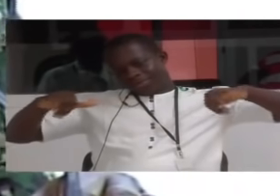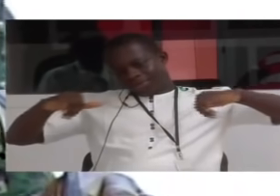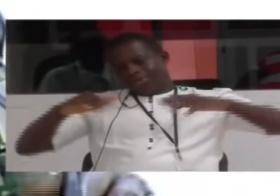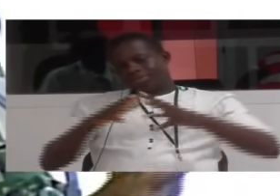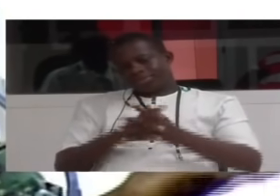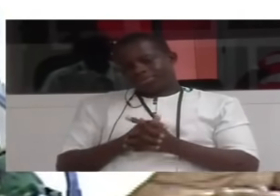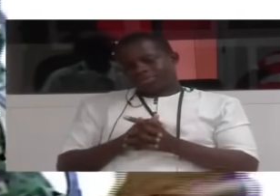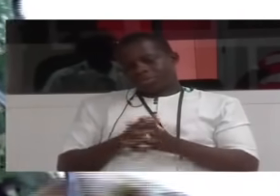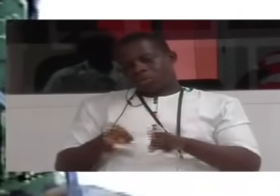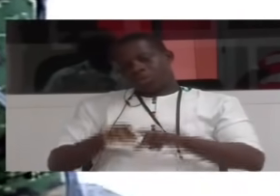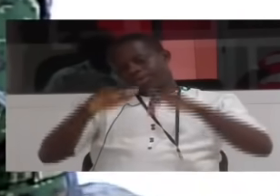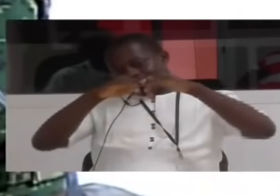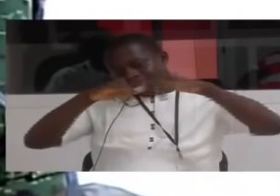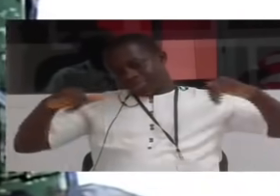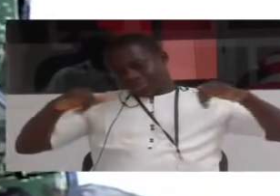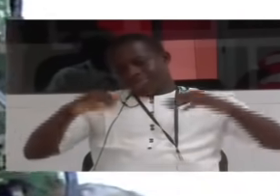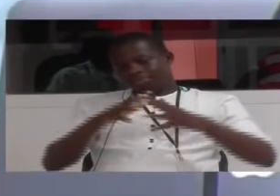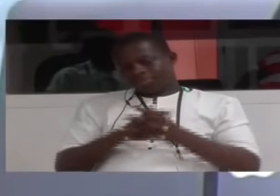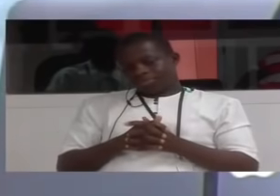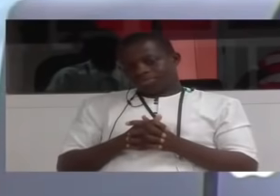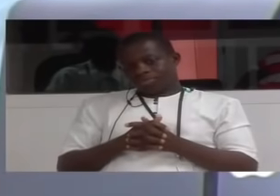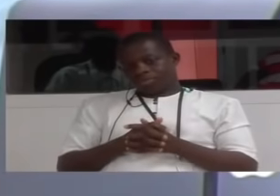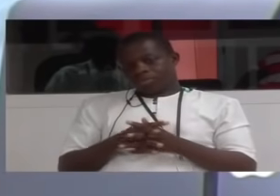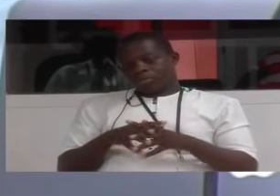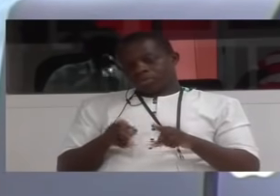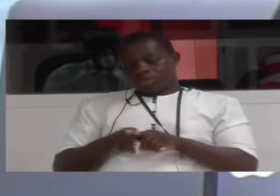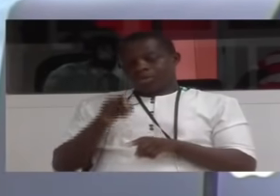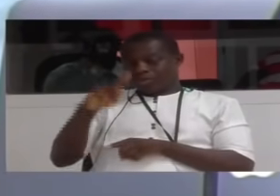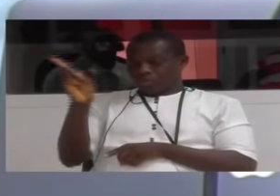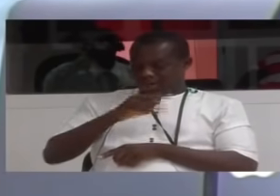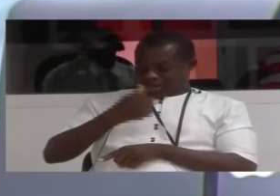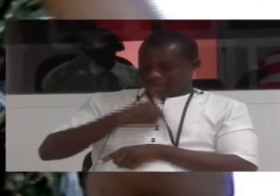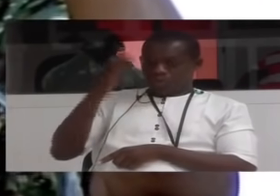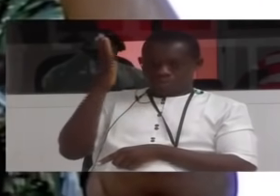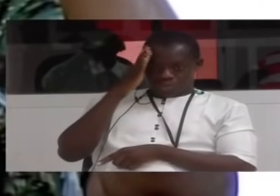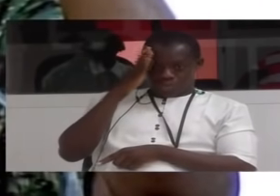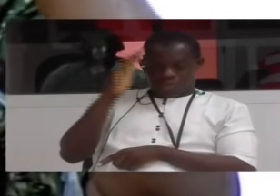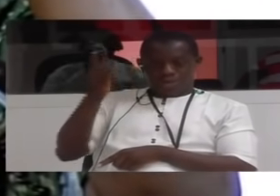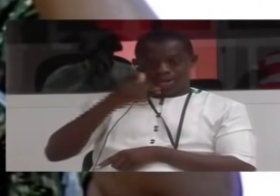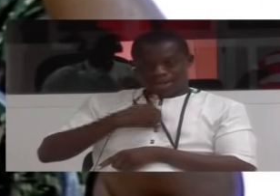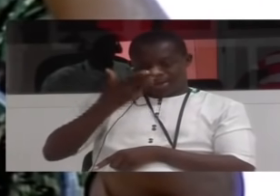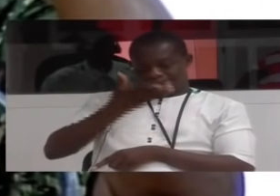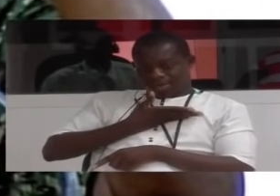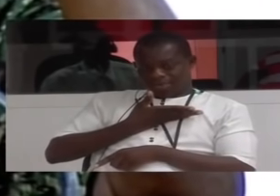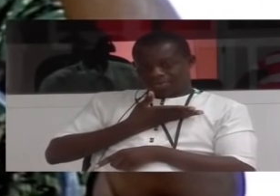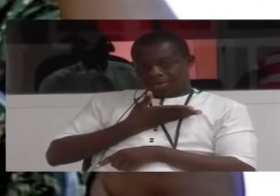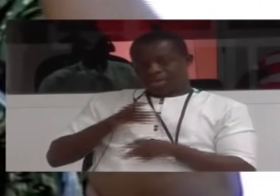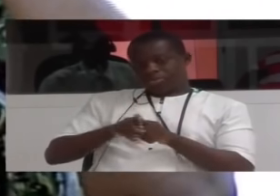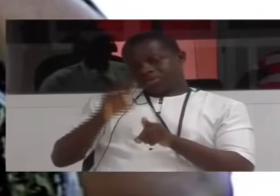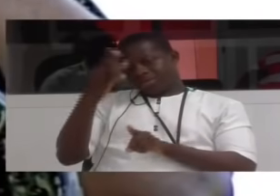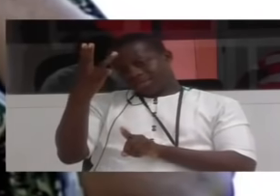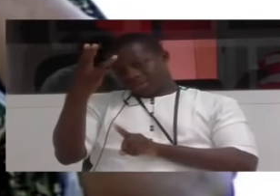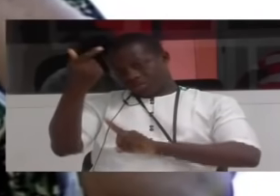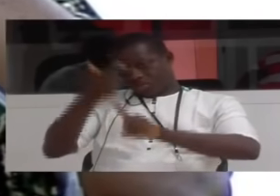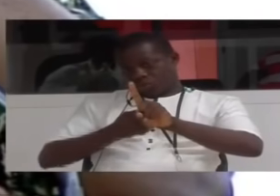was separated. Dañ ko def xajalé. It was separated. Way lolou da man ci lima yegg ak ci lima am. But what I am na ci ñetti wer. What